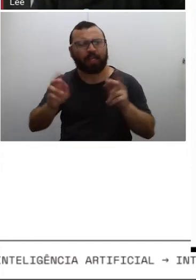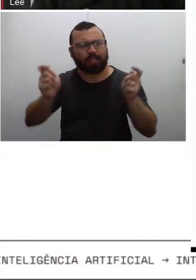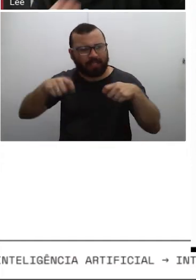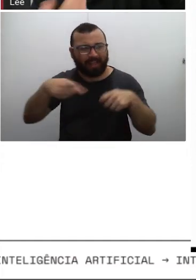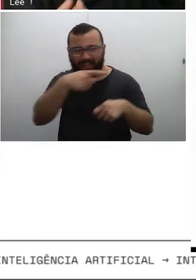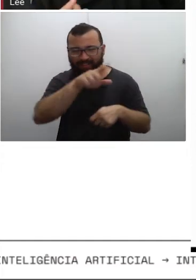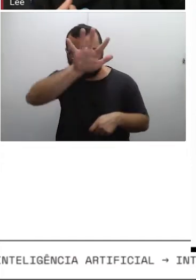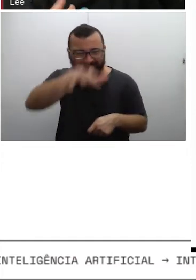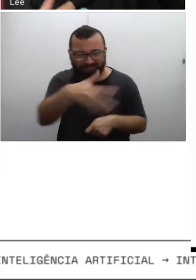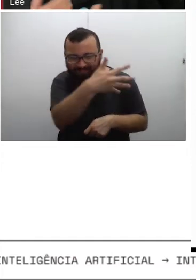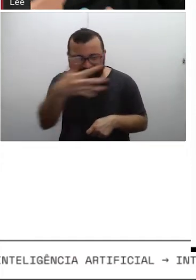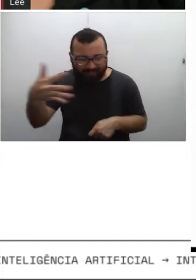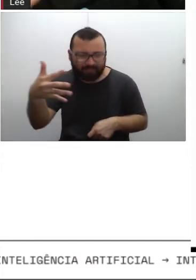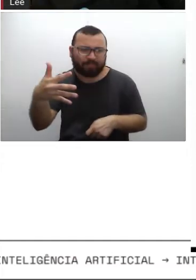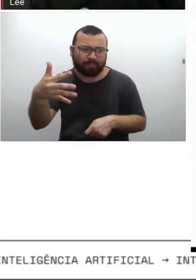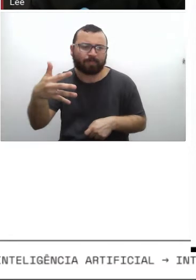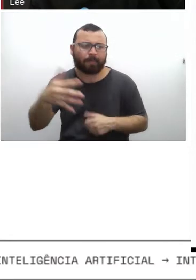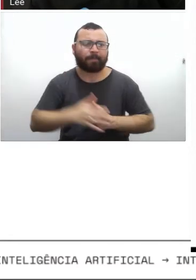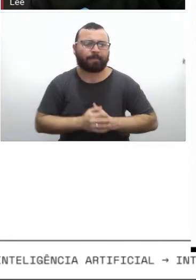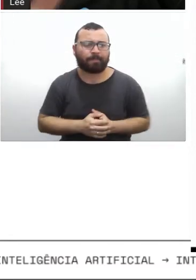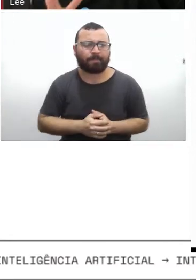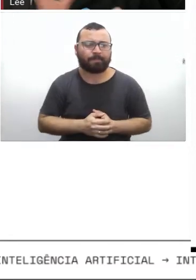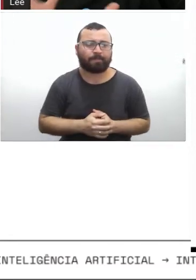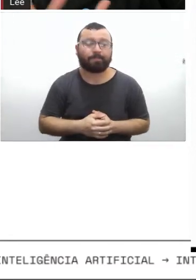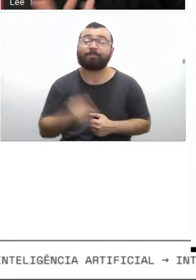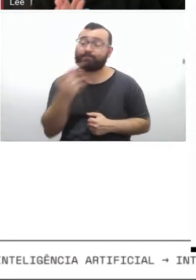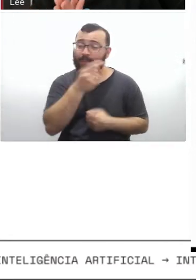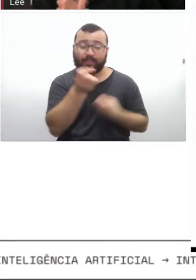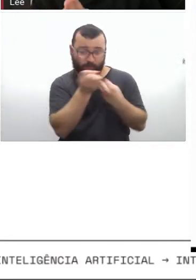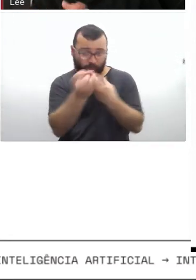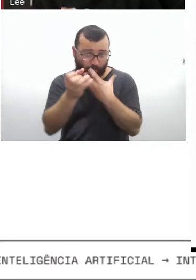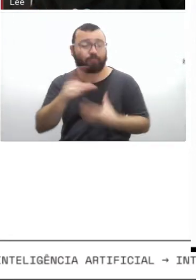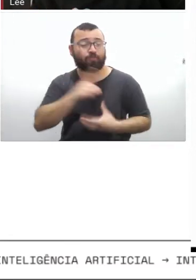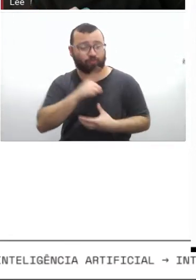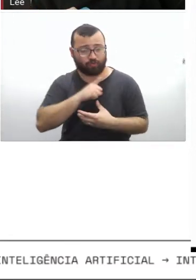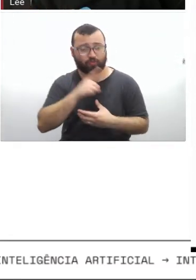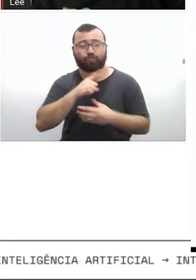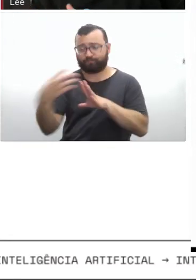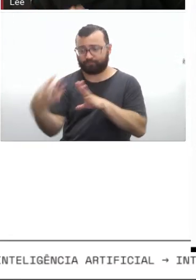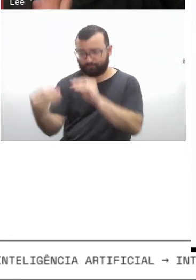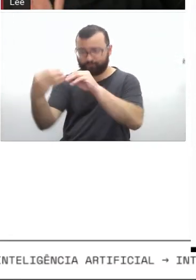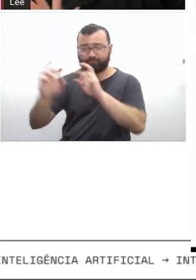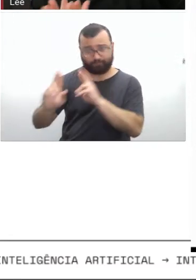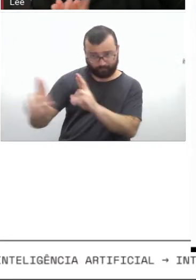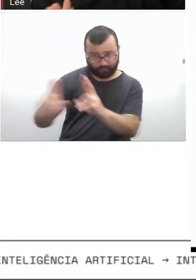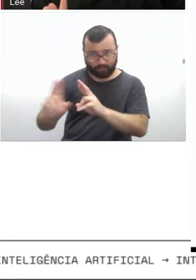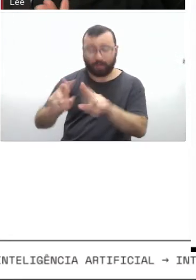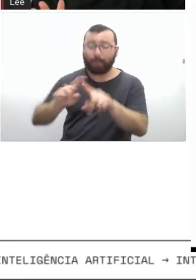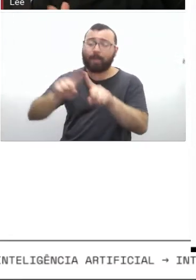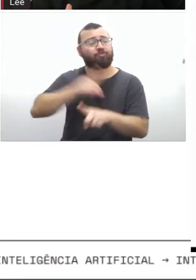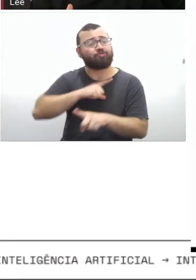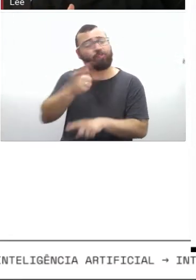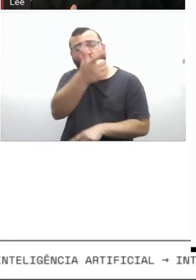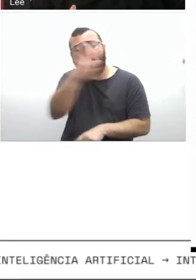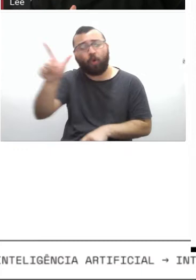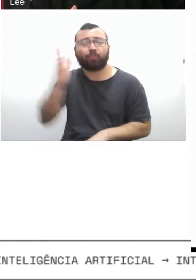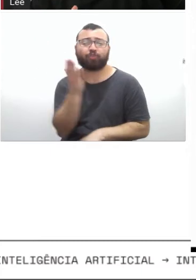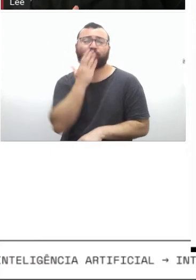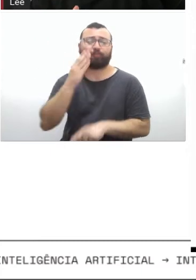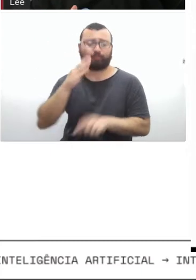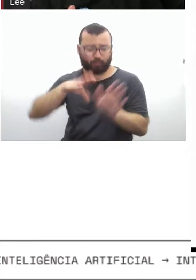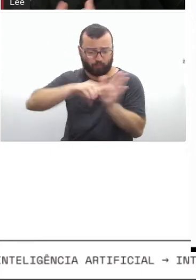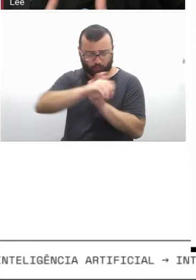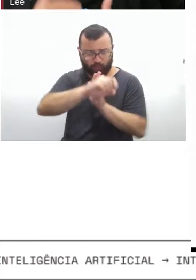like Dialogflow. It basically gets that information from chat-based. But there are a couple of other Google tools that you might want to